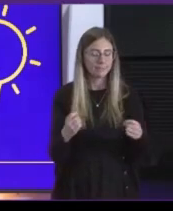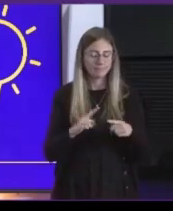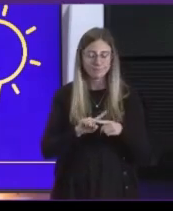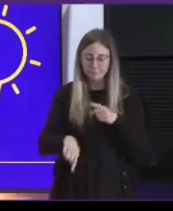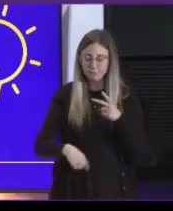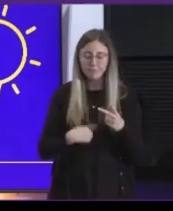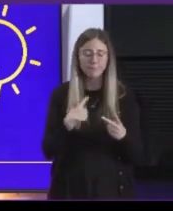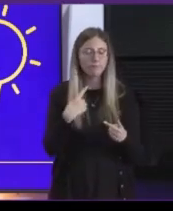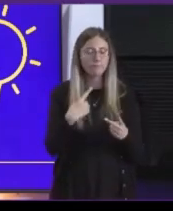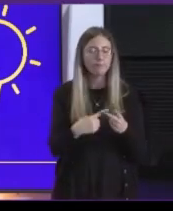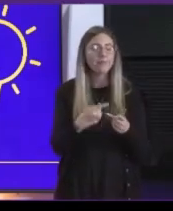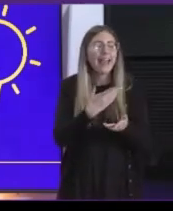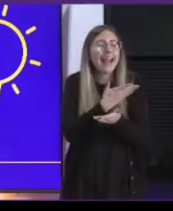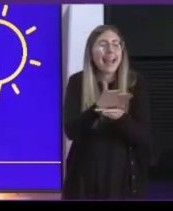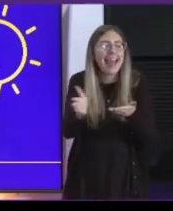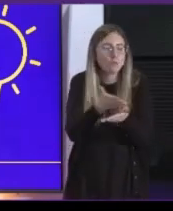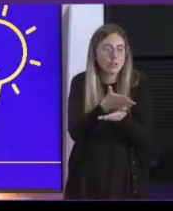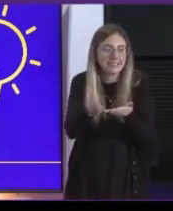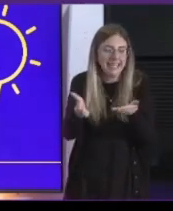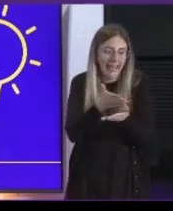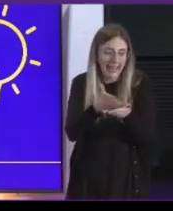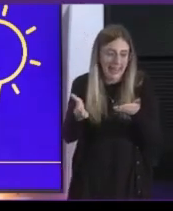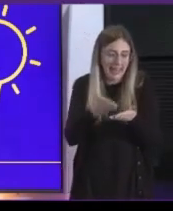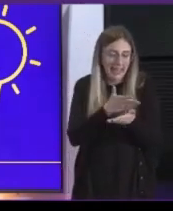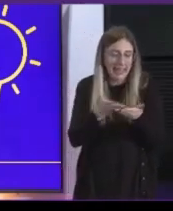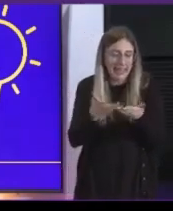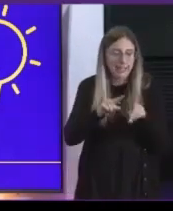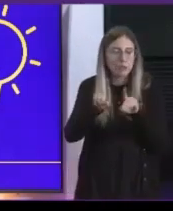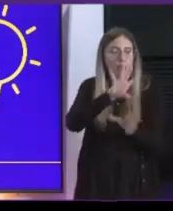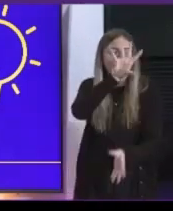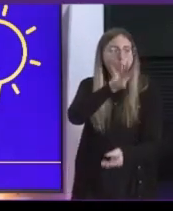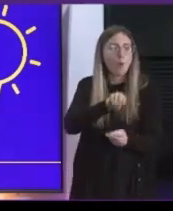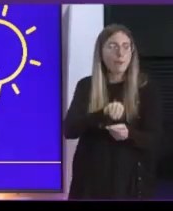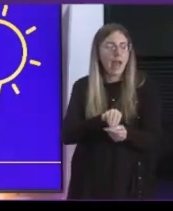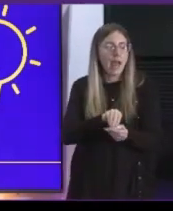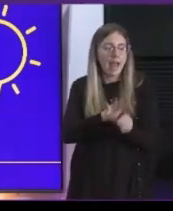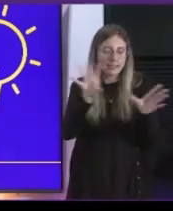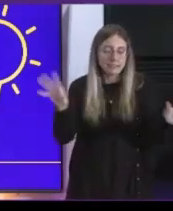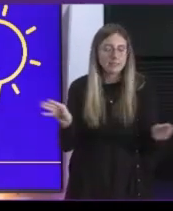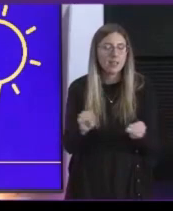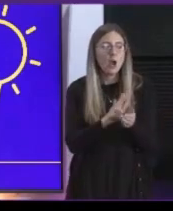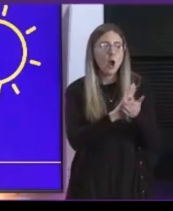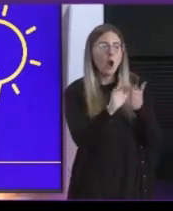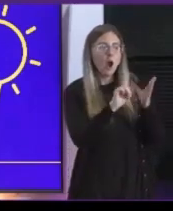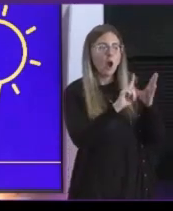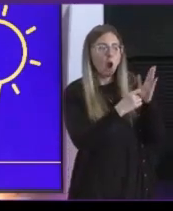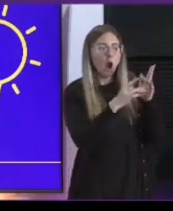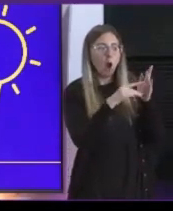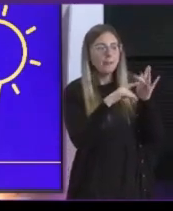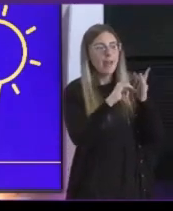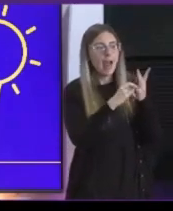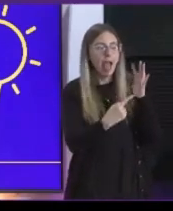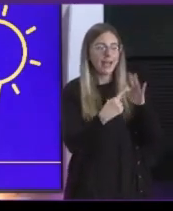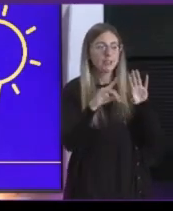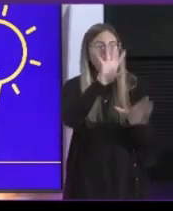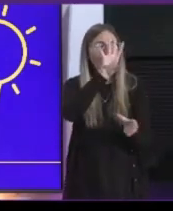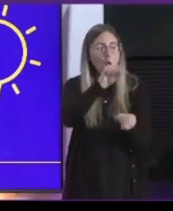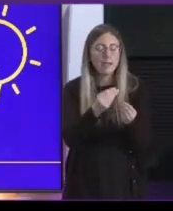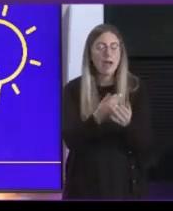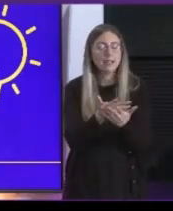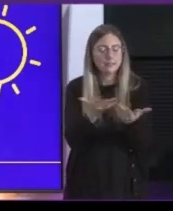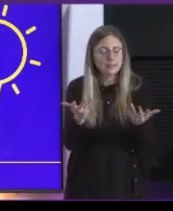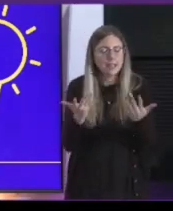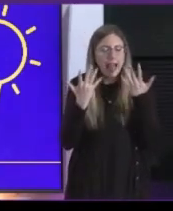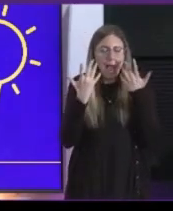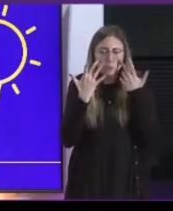is create clarity. So harmonizing is really a word we use a lot internally at Microsoft. But how can we